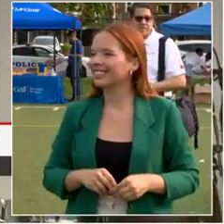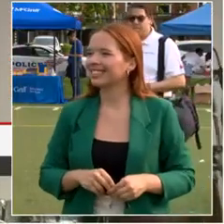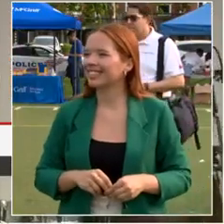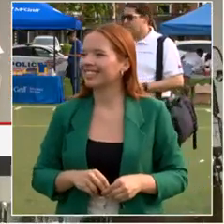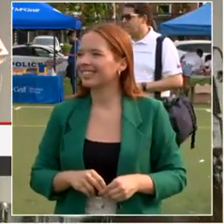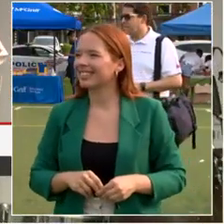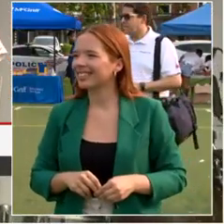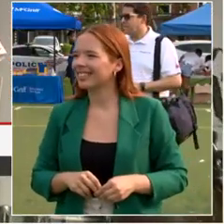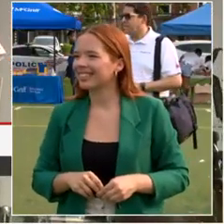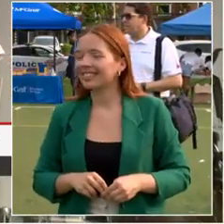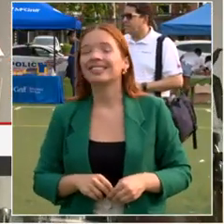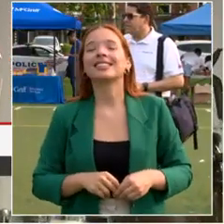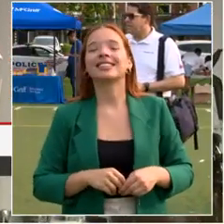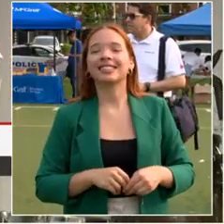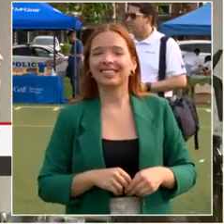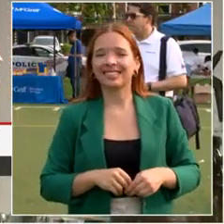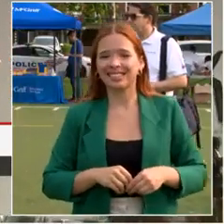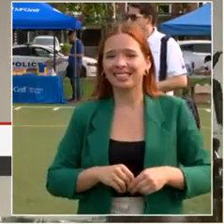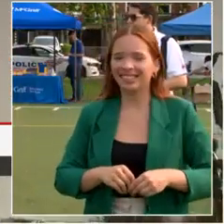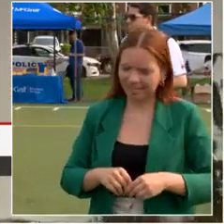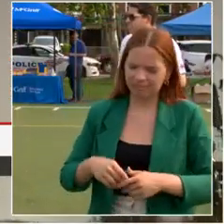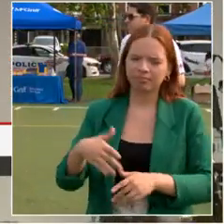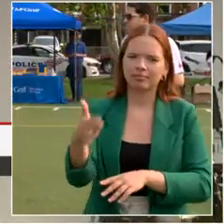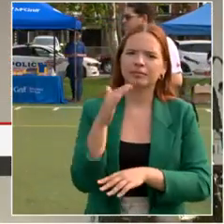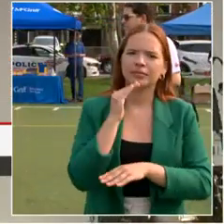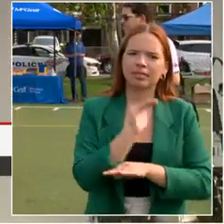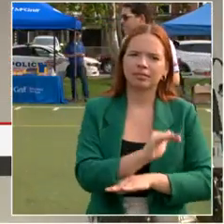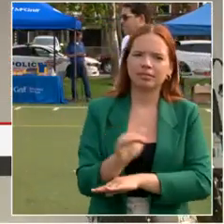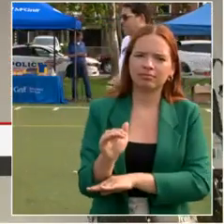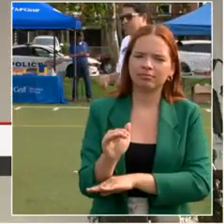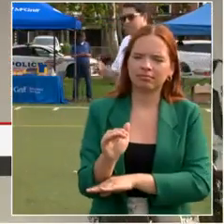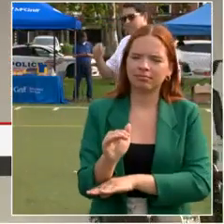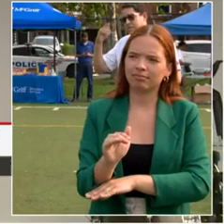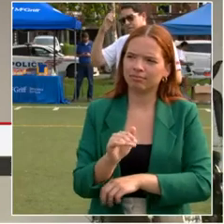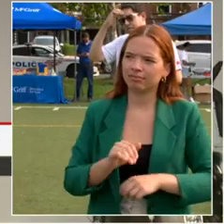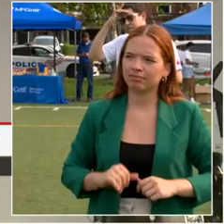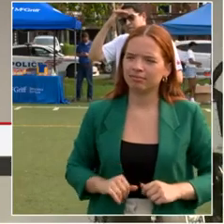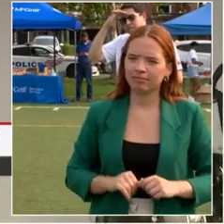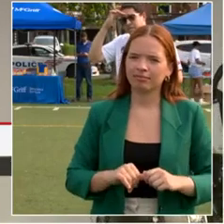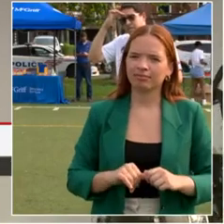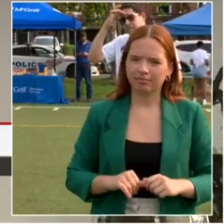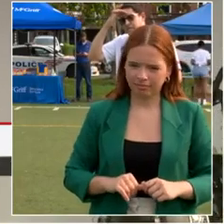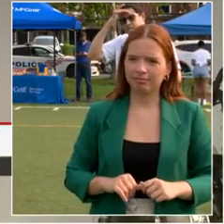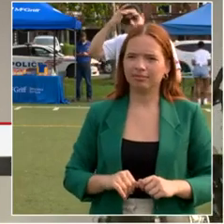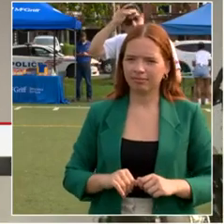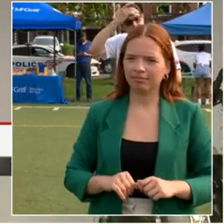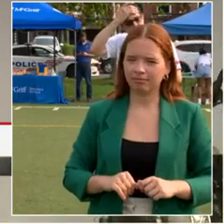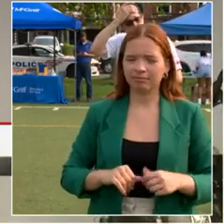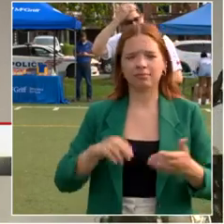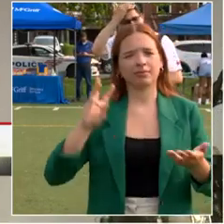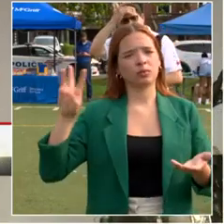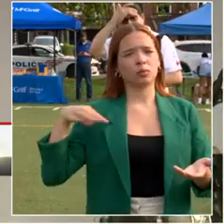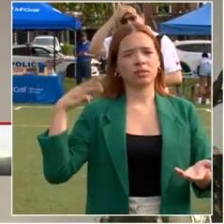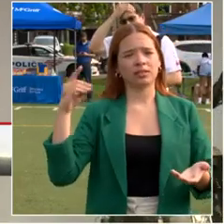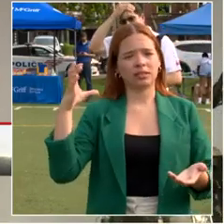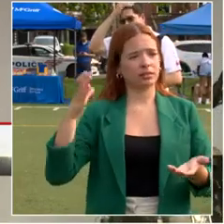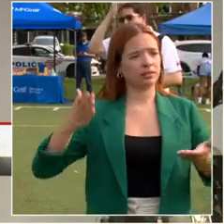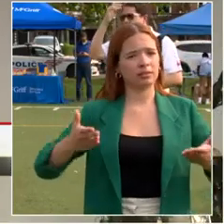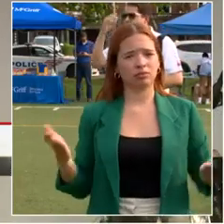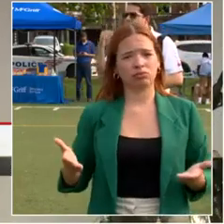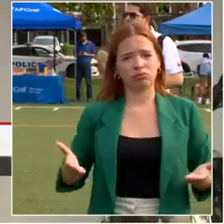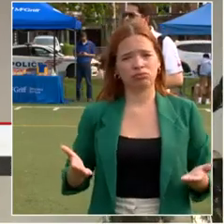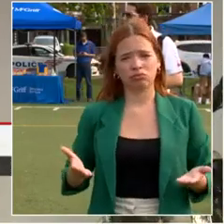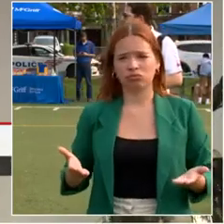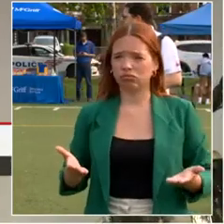Good afternoon. When most people think of park and rec areas here in Washington, D.C., they often think of the memorials downtown